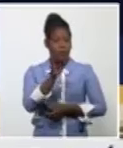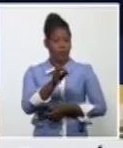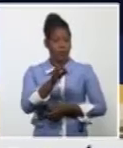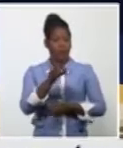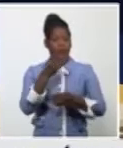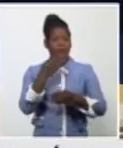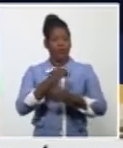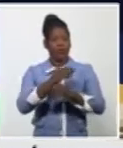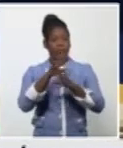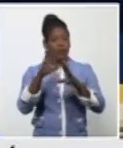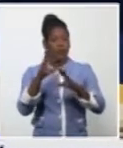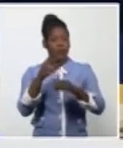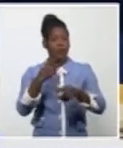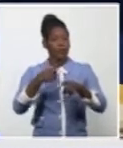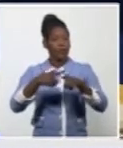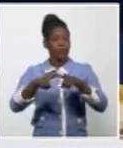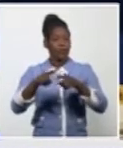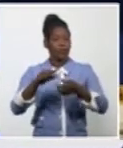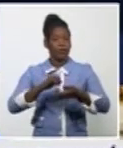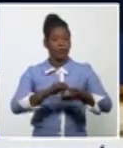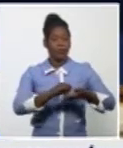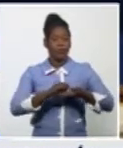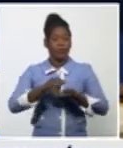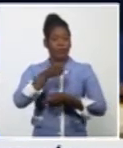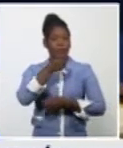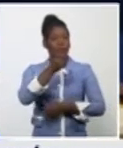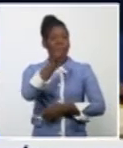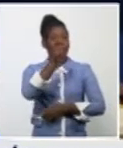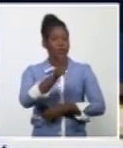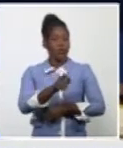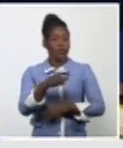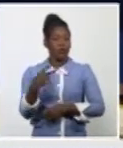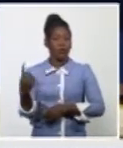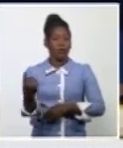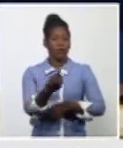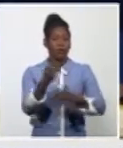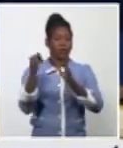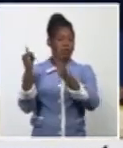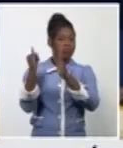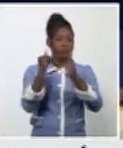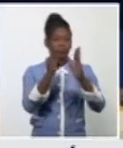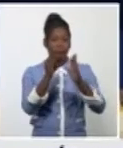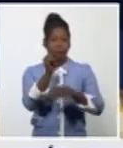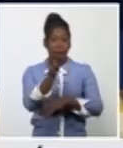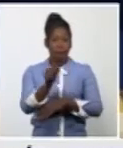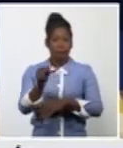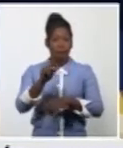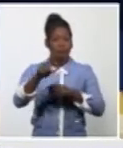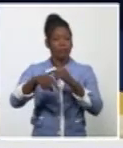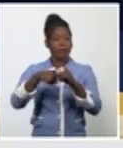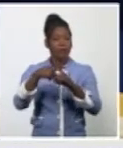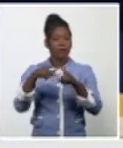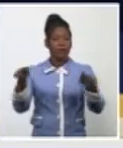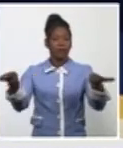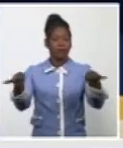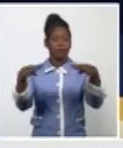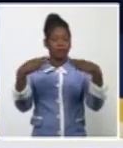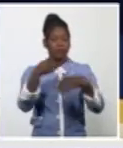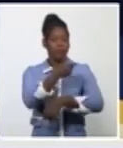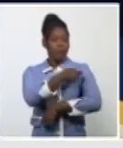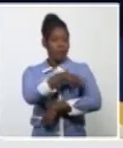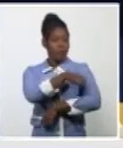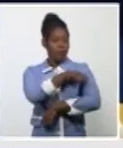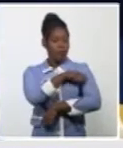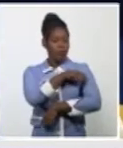Good morning to you, to Gisela in the studio. Thanks for the introduction and all the technical team and